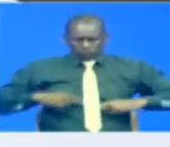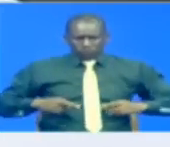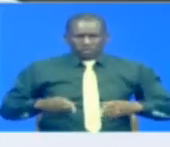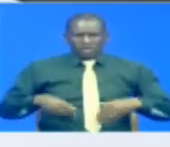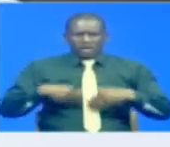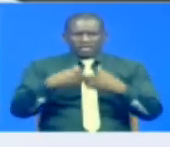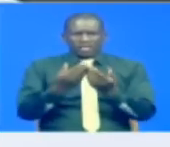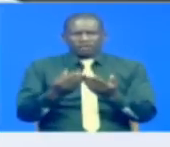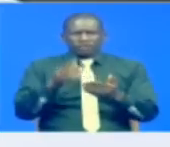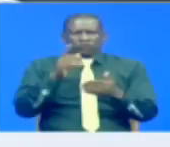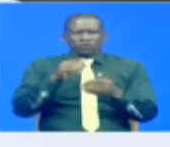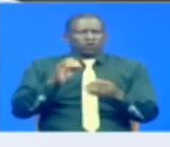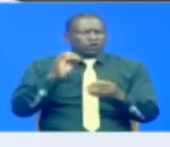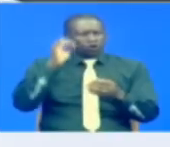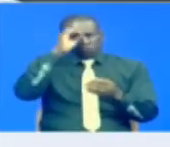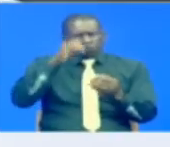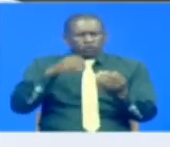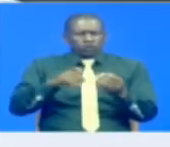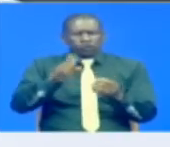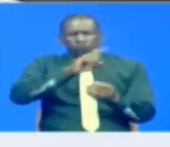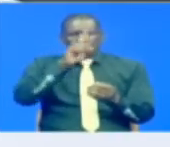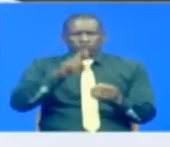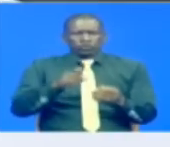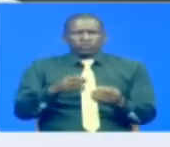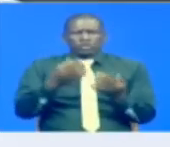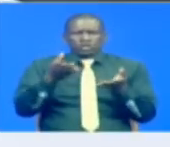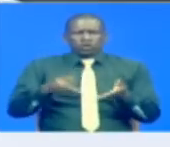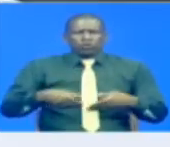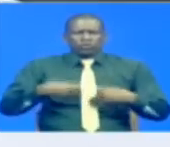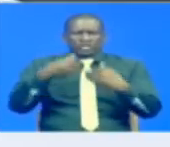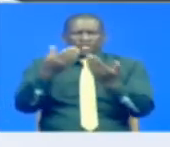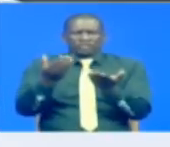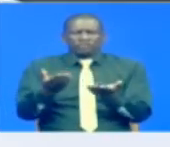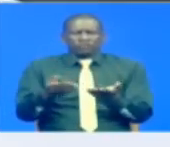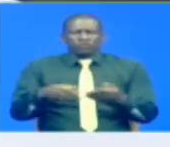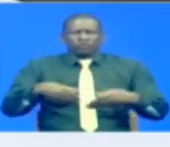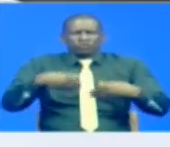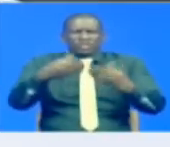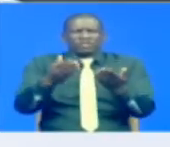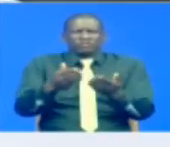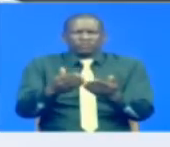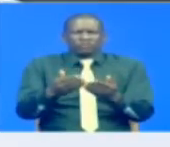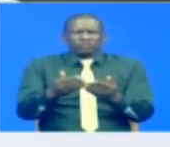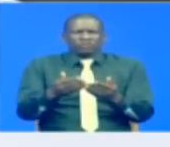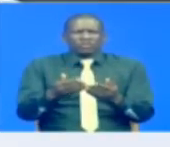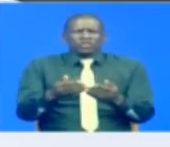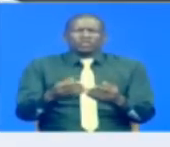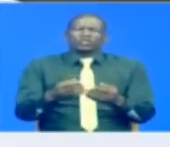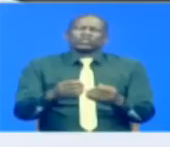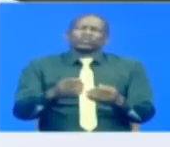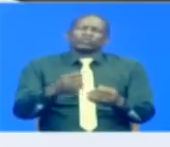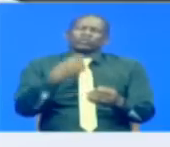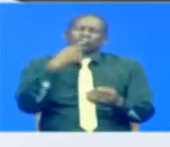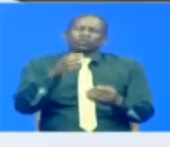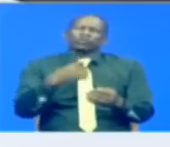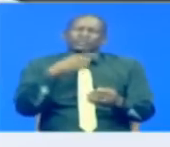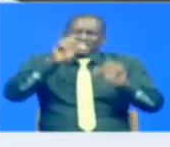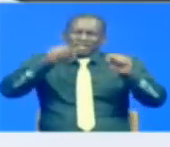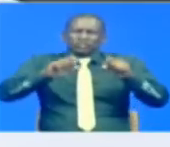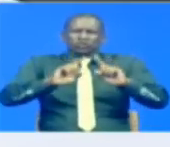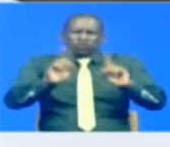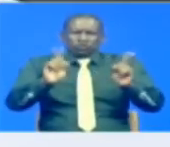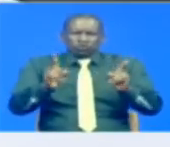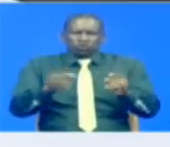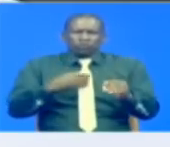recap of our opinion counts question, actually, we gave you some a request here to give a yes or no answer, and we have